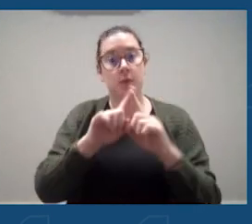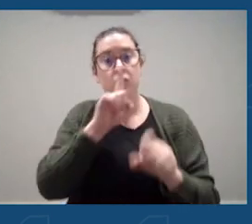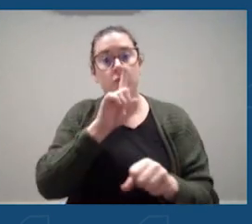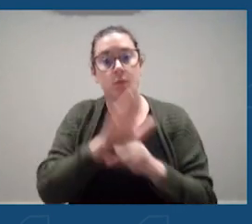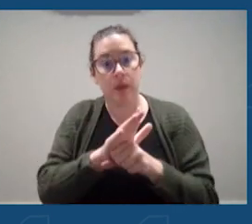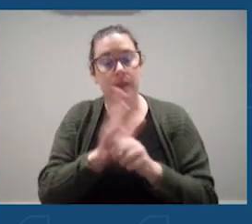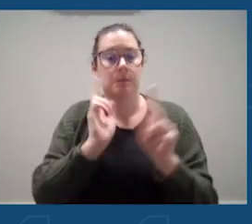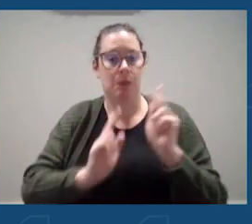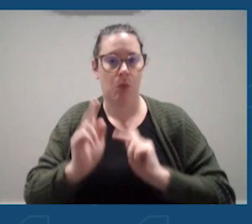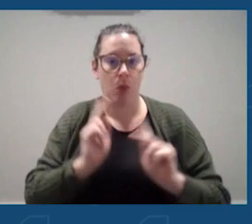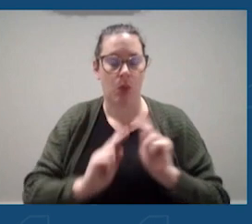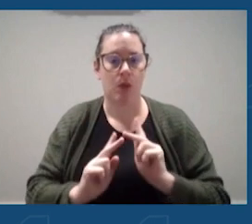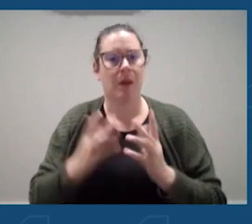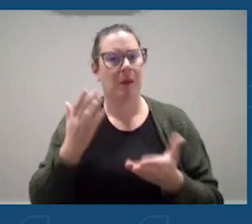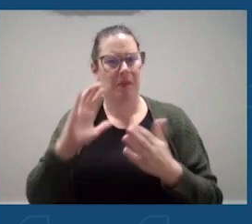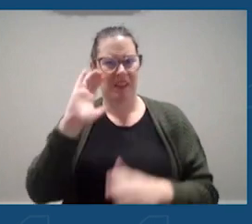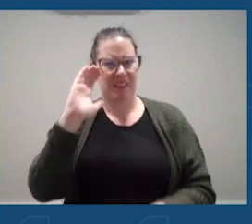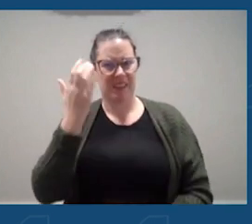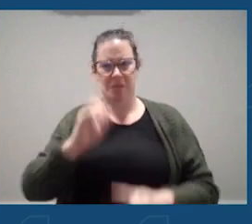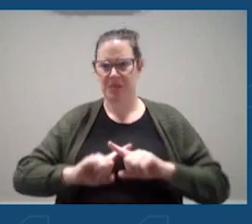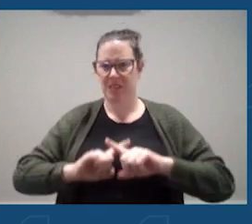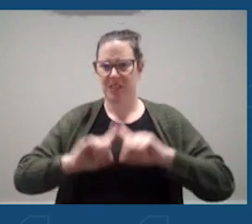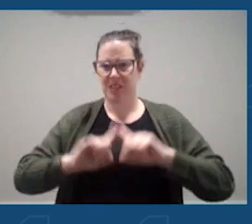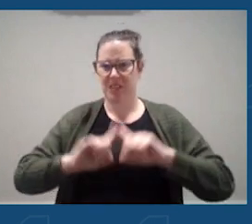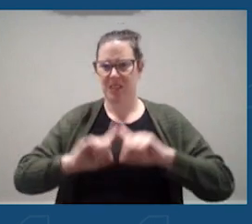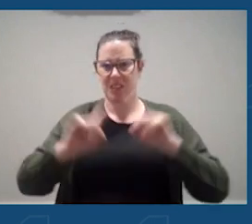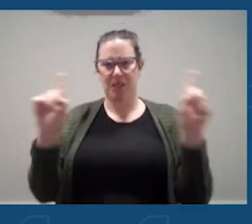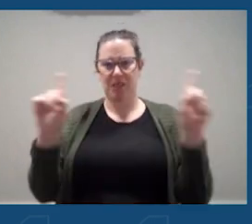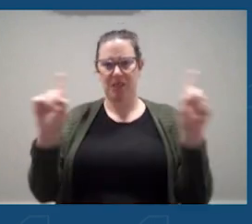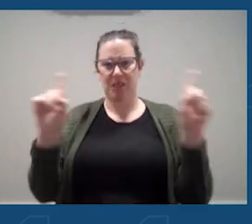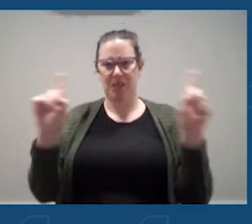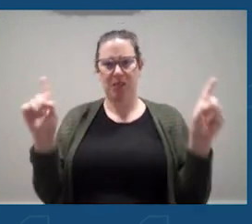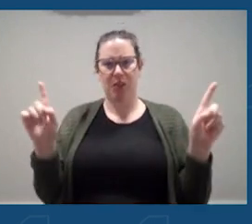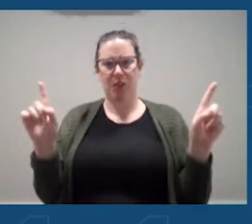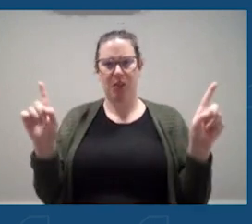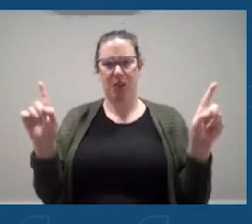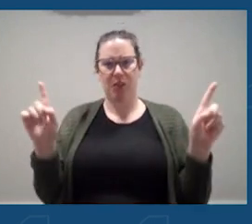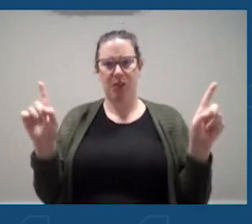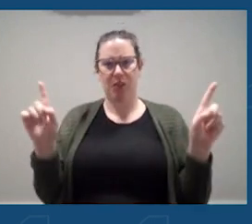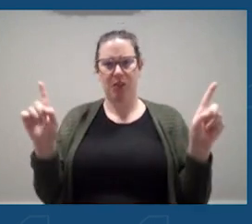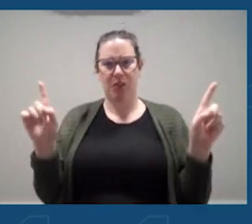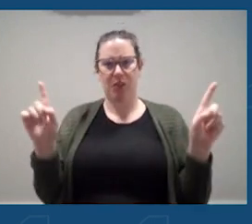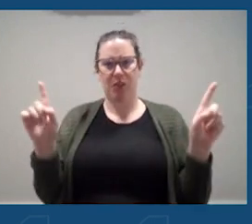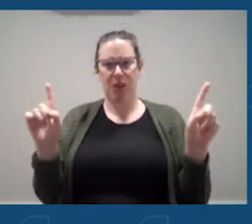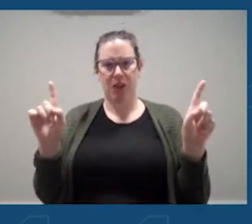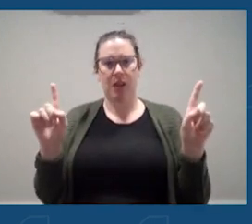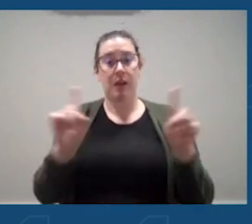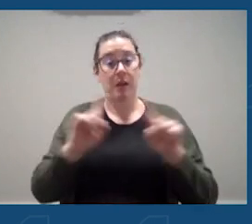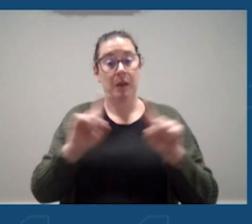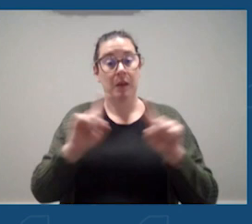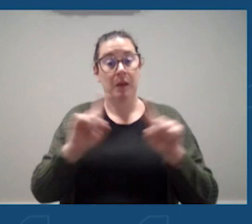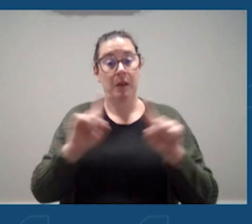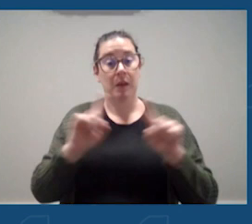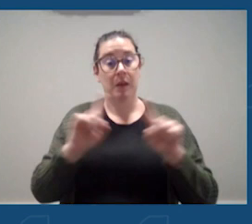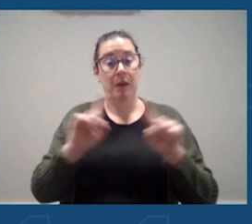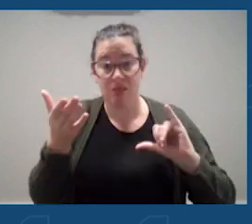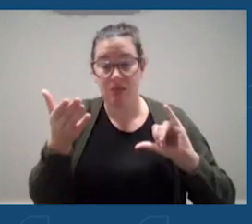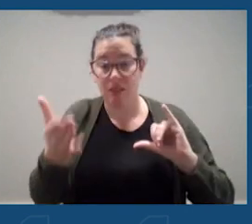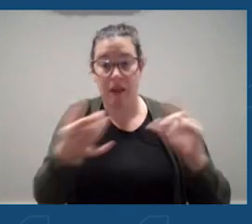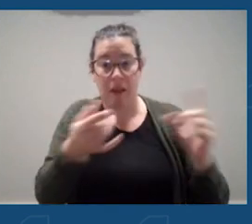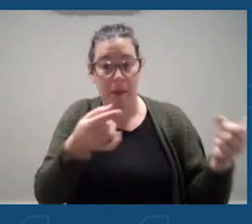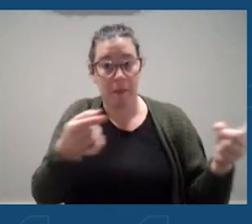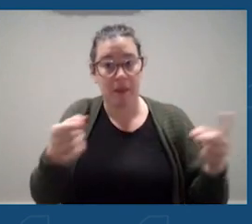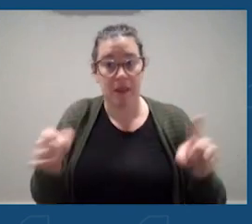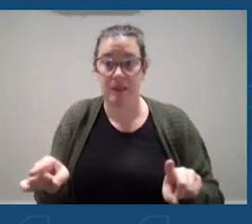And while it may look different today, that hatred is still out there. It's still out there, and it hasn't gone away. And that's